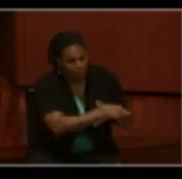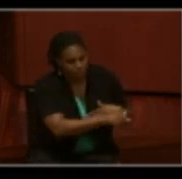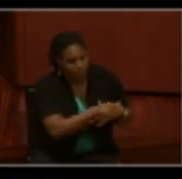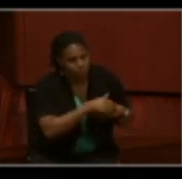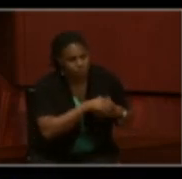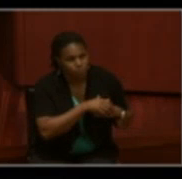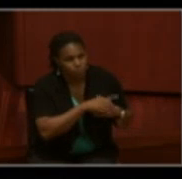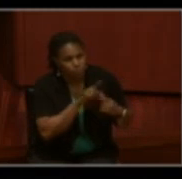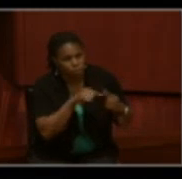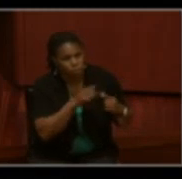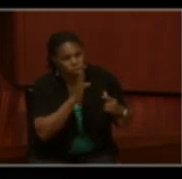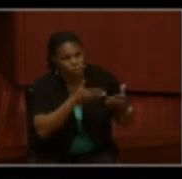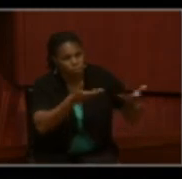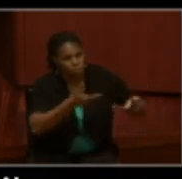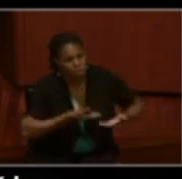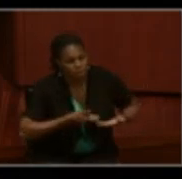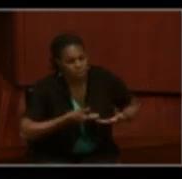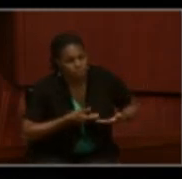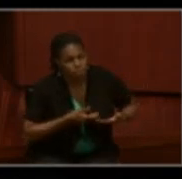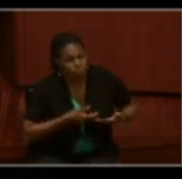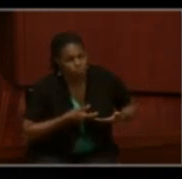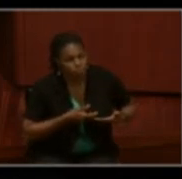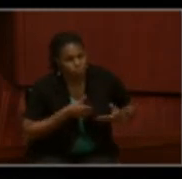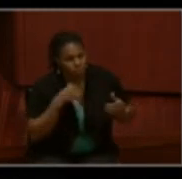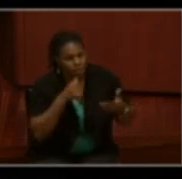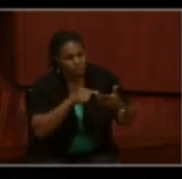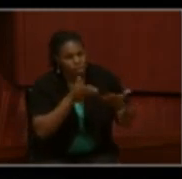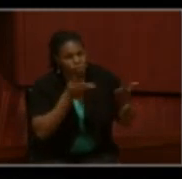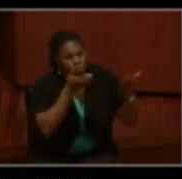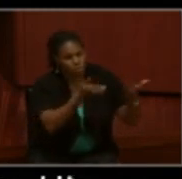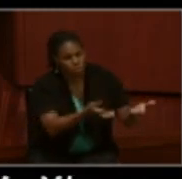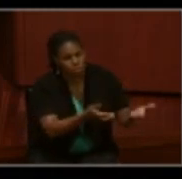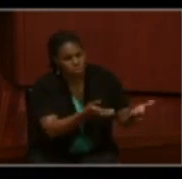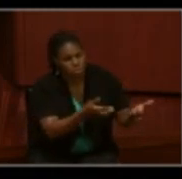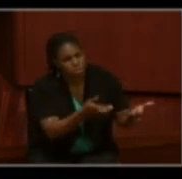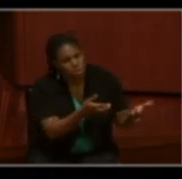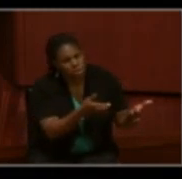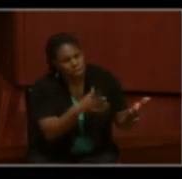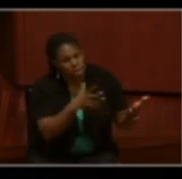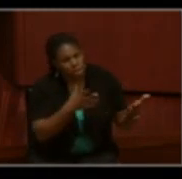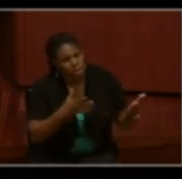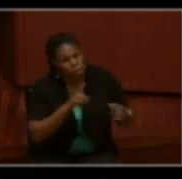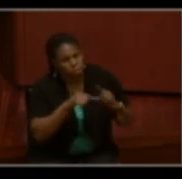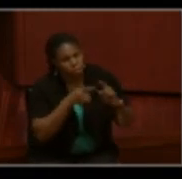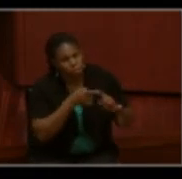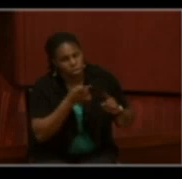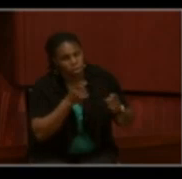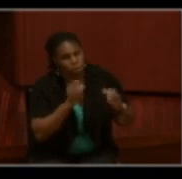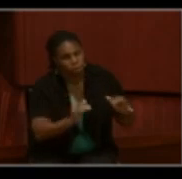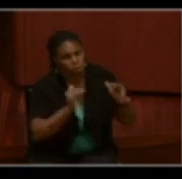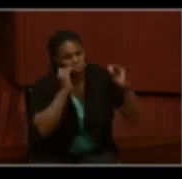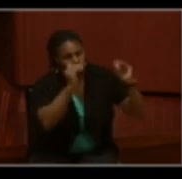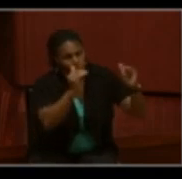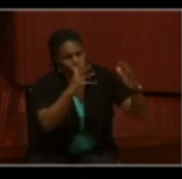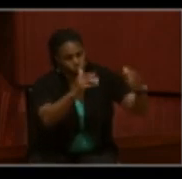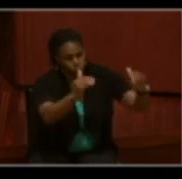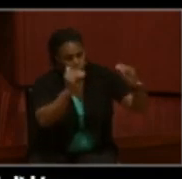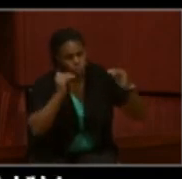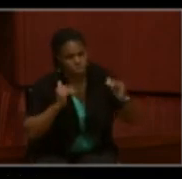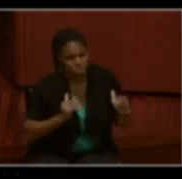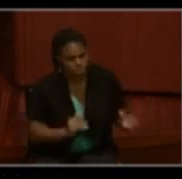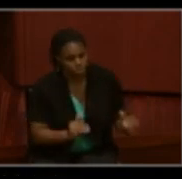regarding when they were being hired, and changes in work status when they were promoted or demoted,